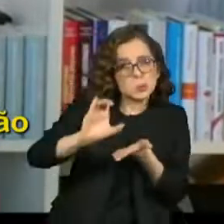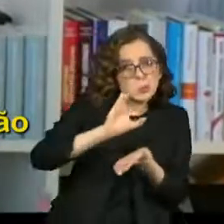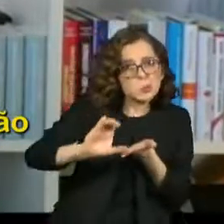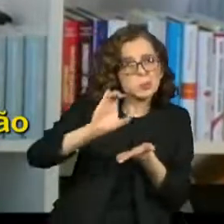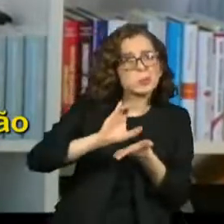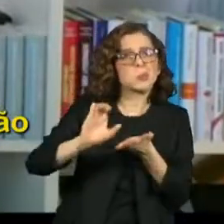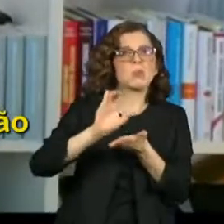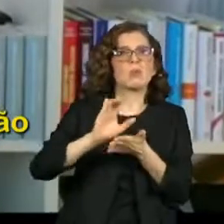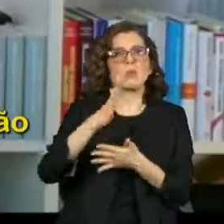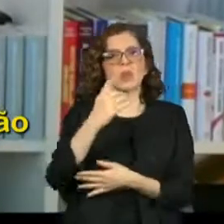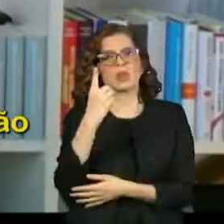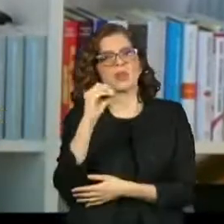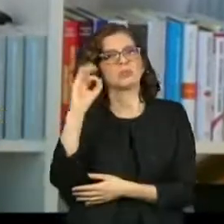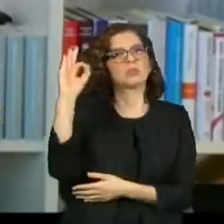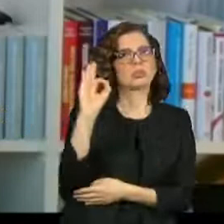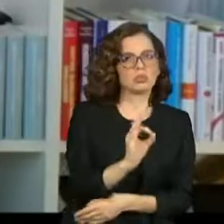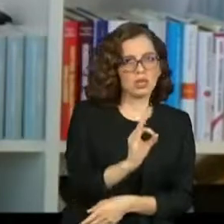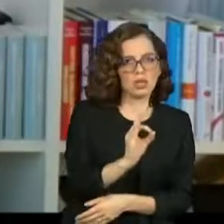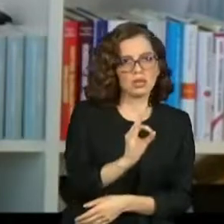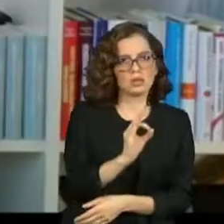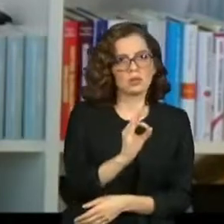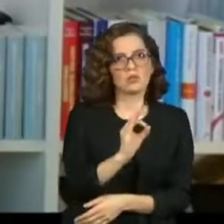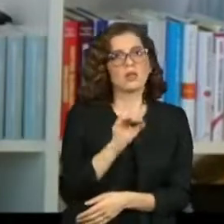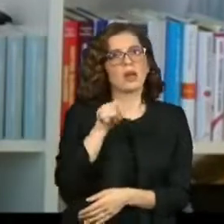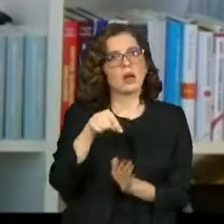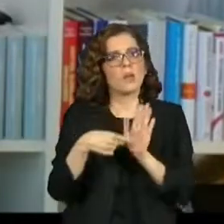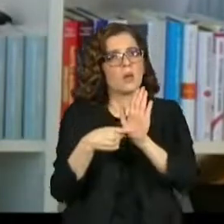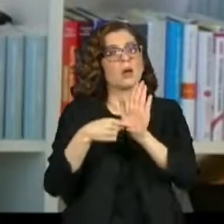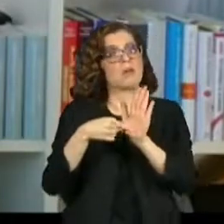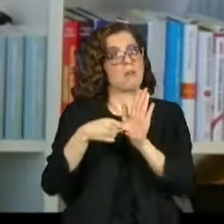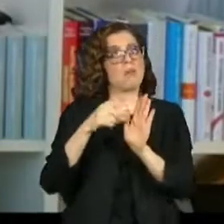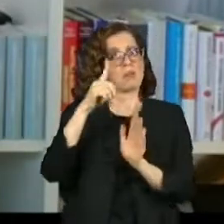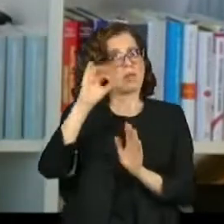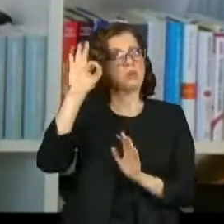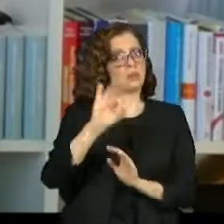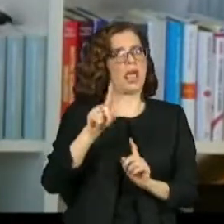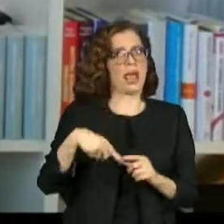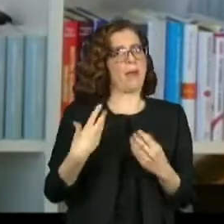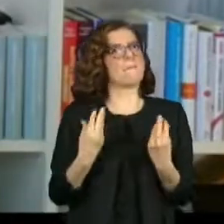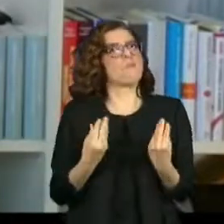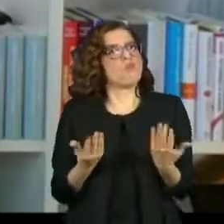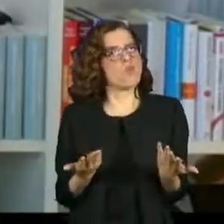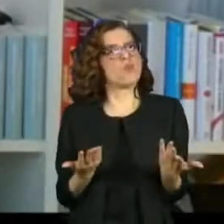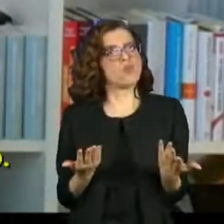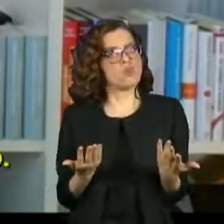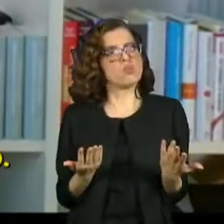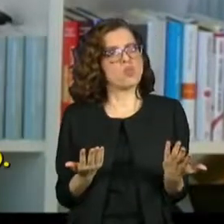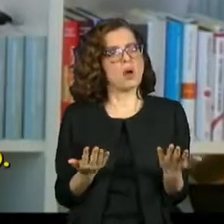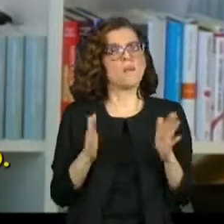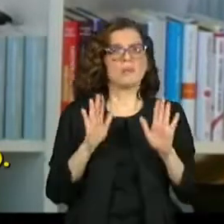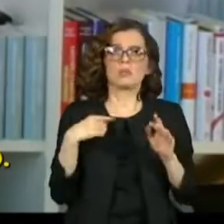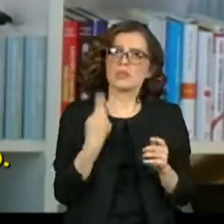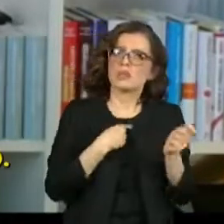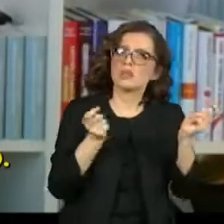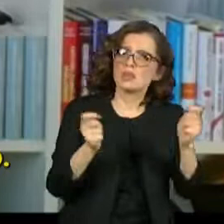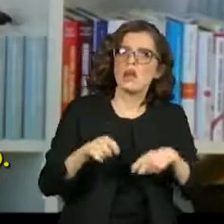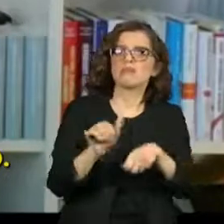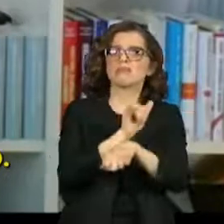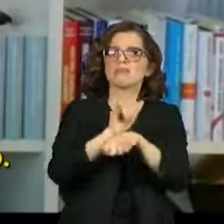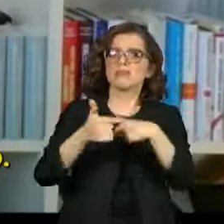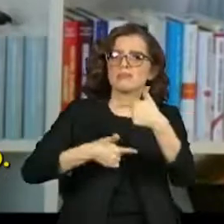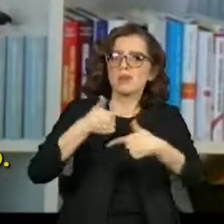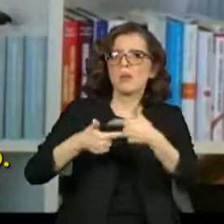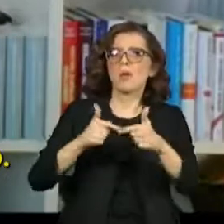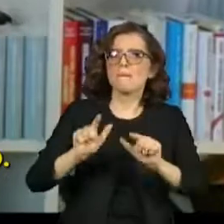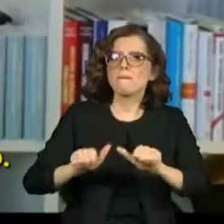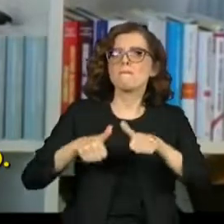education has been about 10%. That's a very high rate of return. And we could do a much better